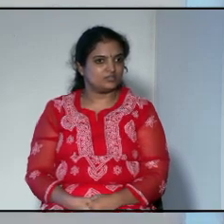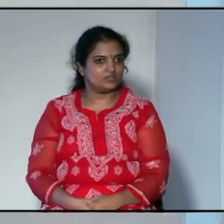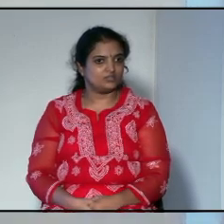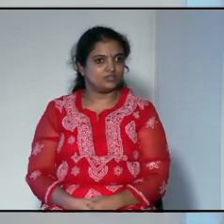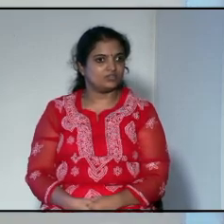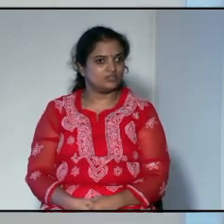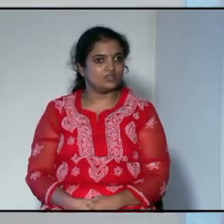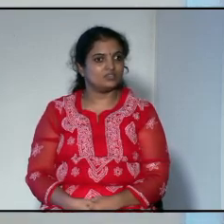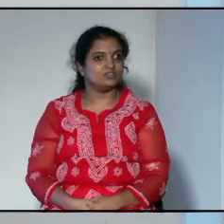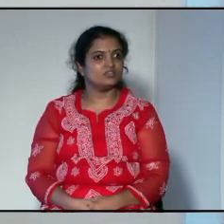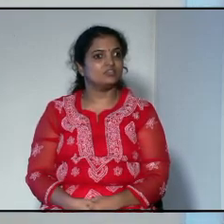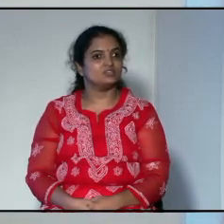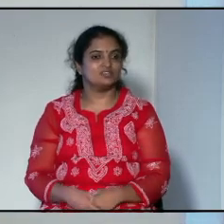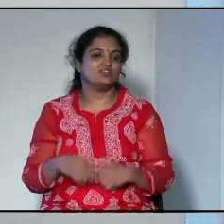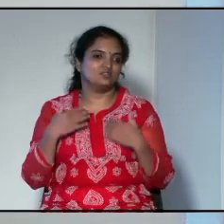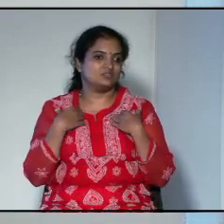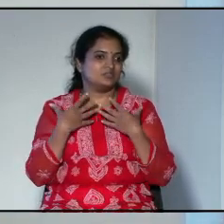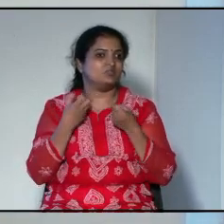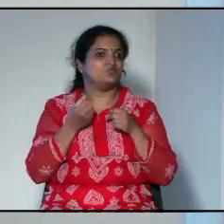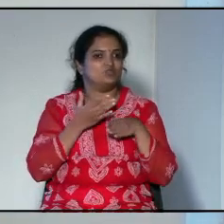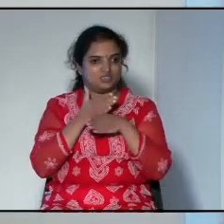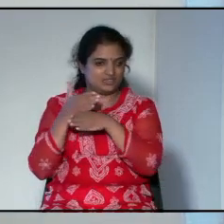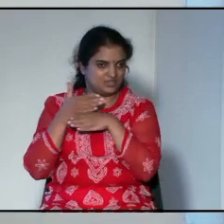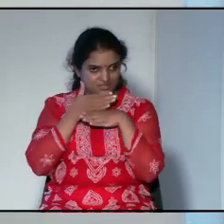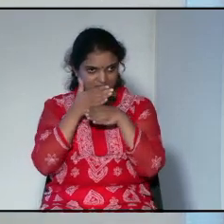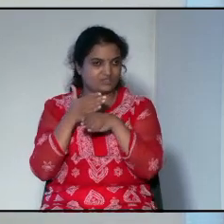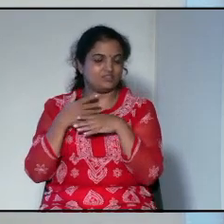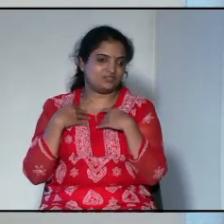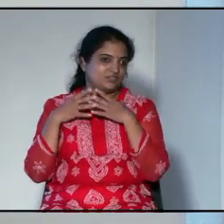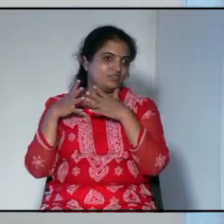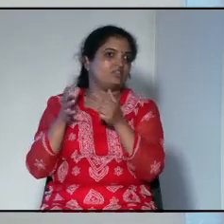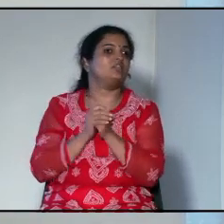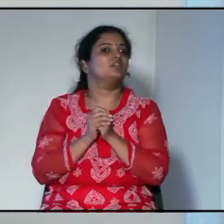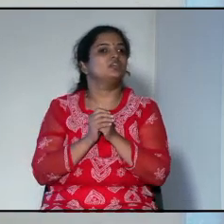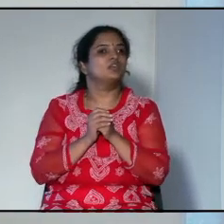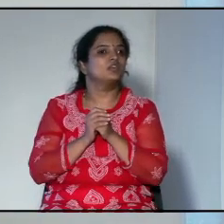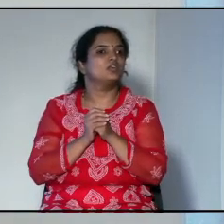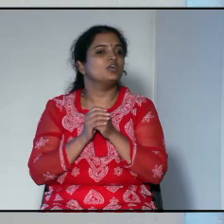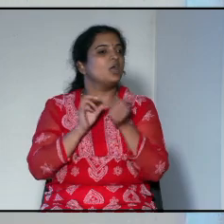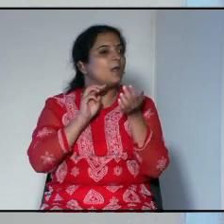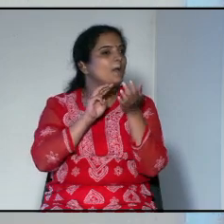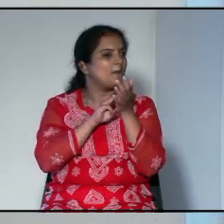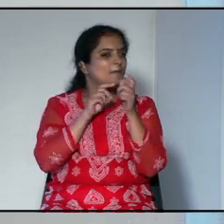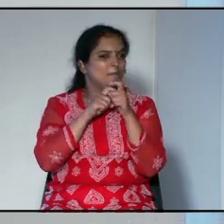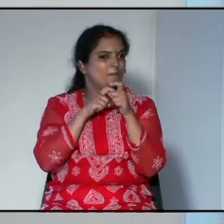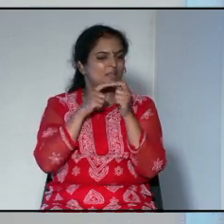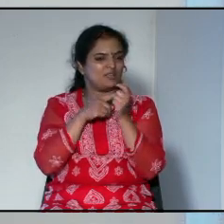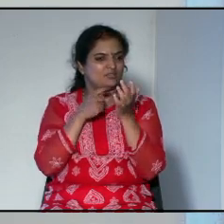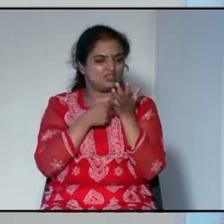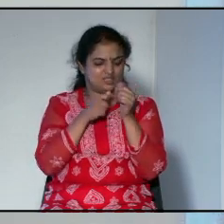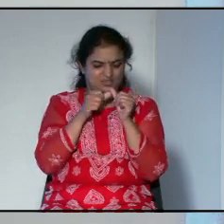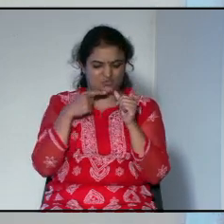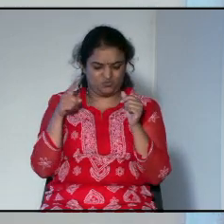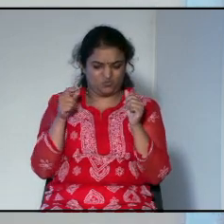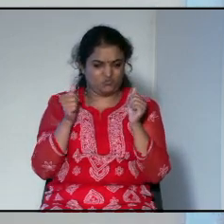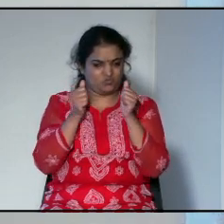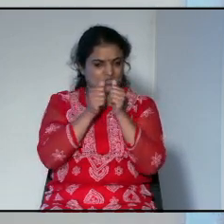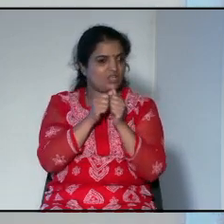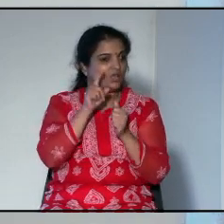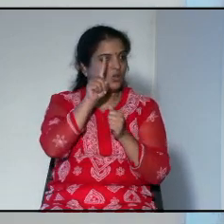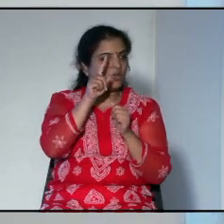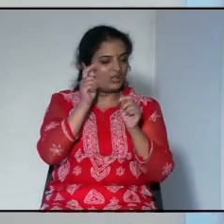I'd like to share a story with Meera Di. There was this amazing sculpture she had of a